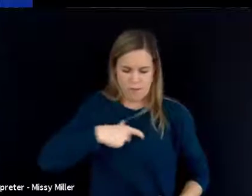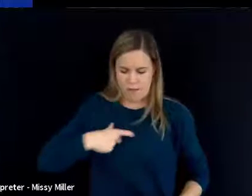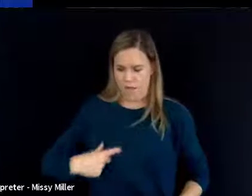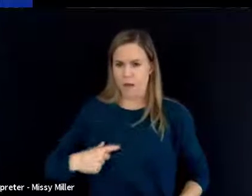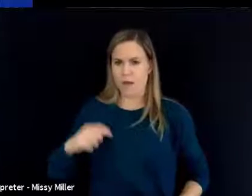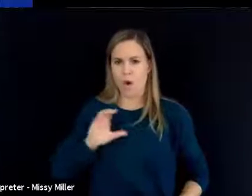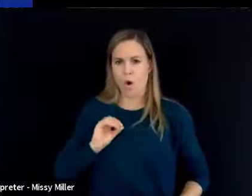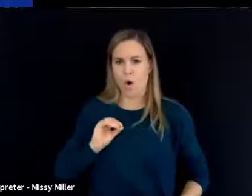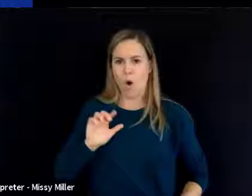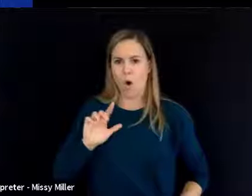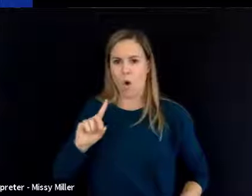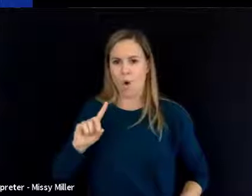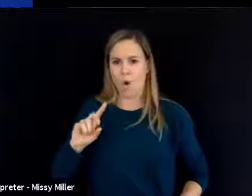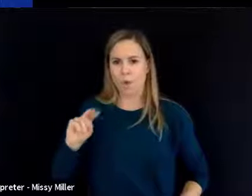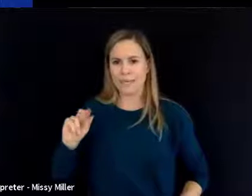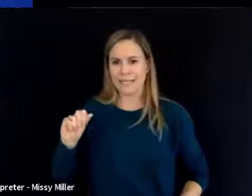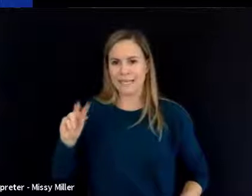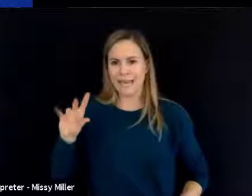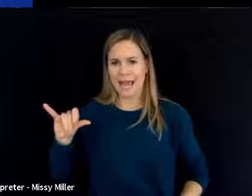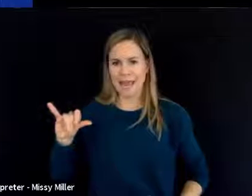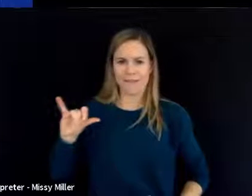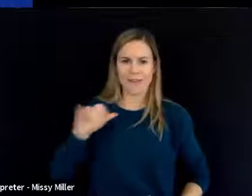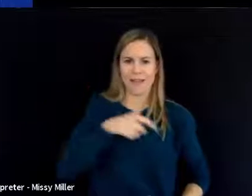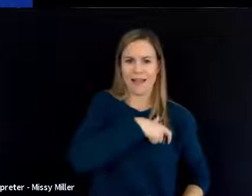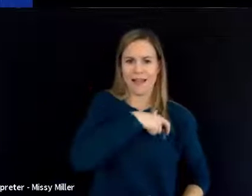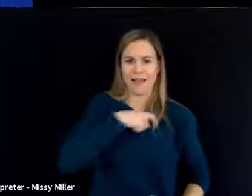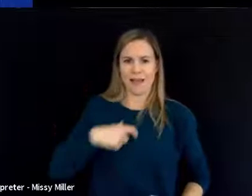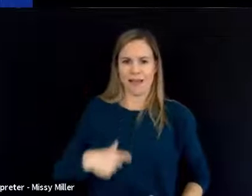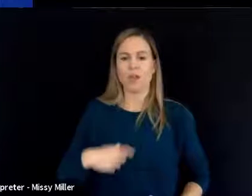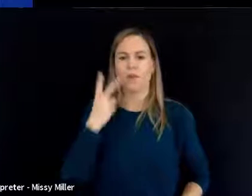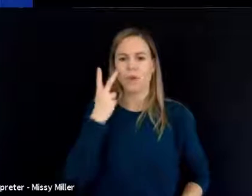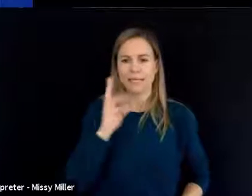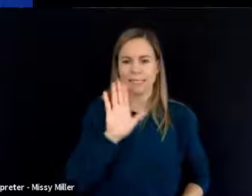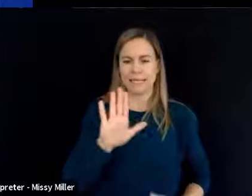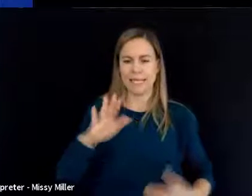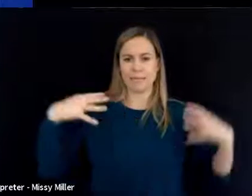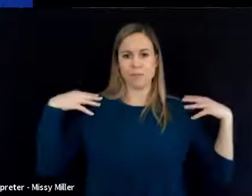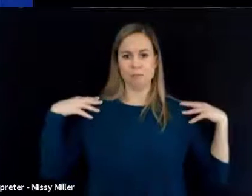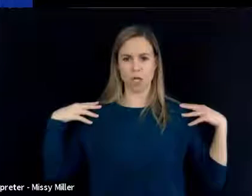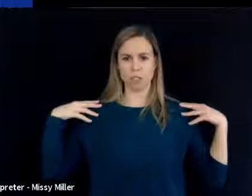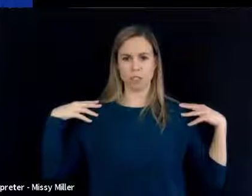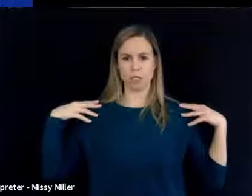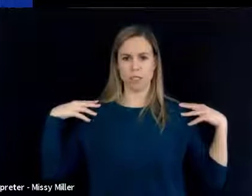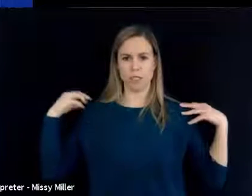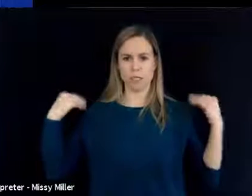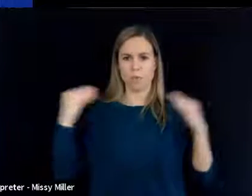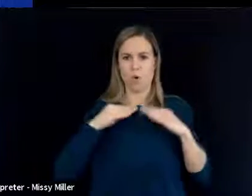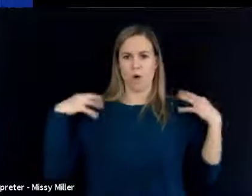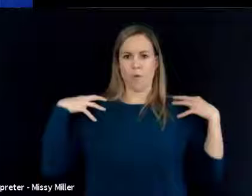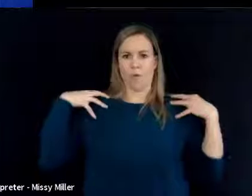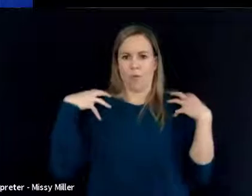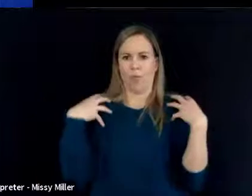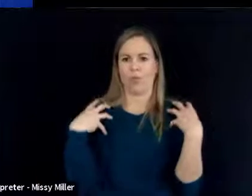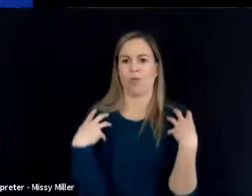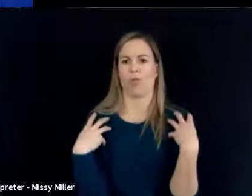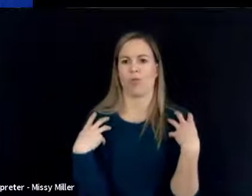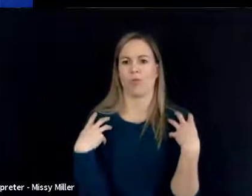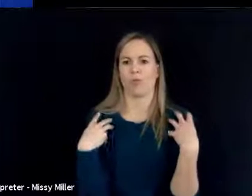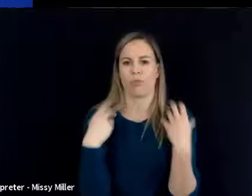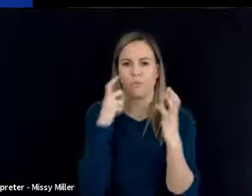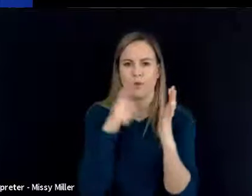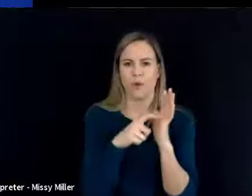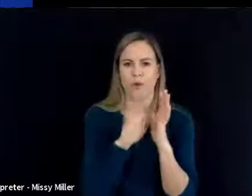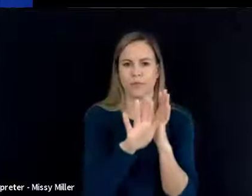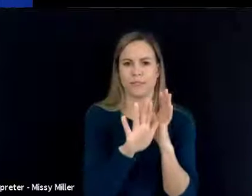kids with charge also have slumping posture where you'll see that they're sort of just slumped over, and they have